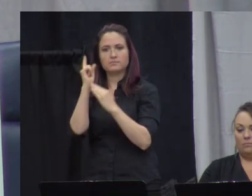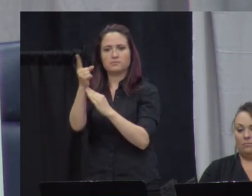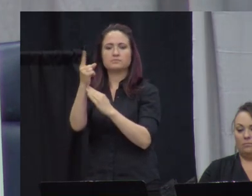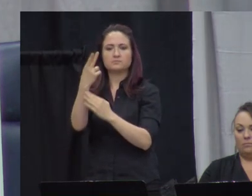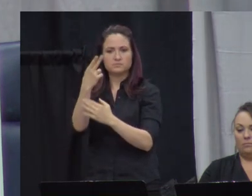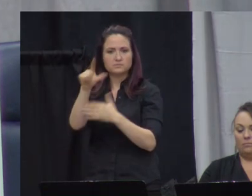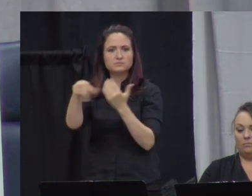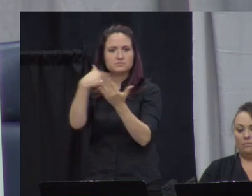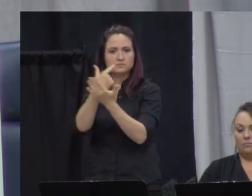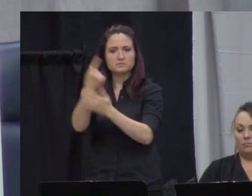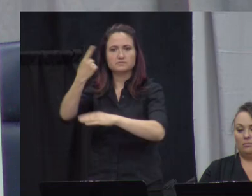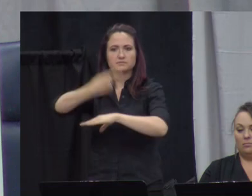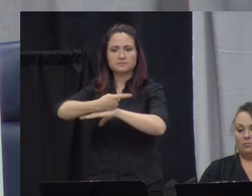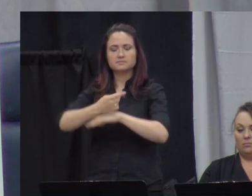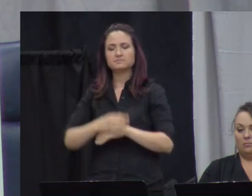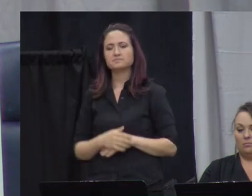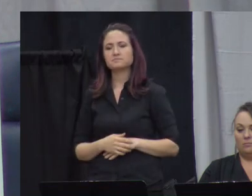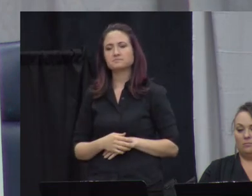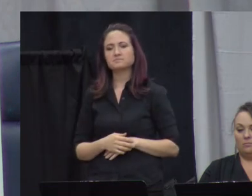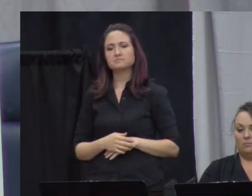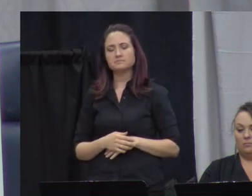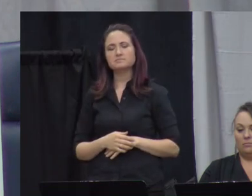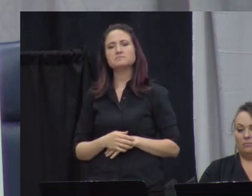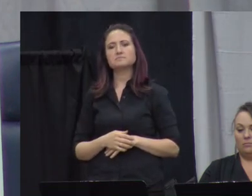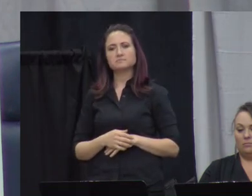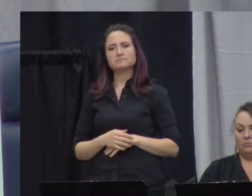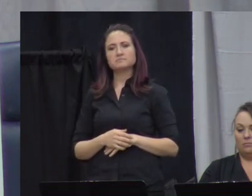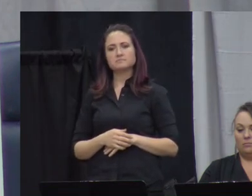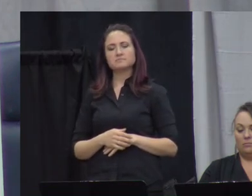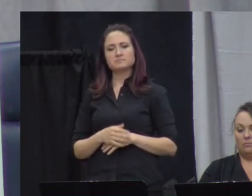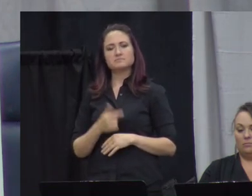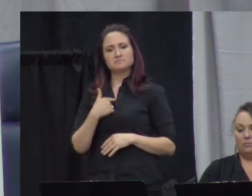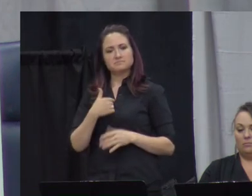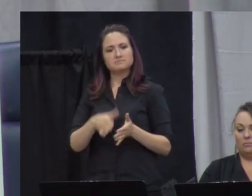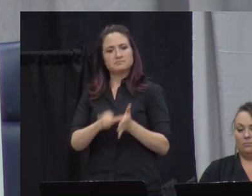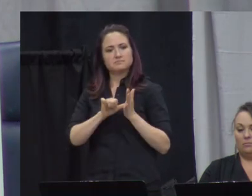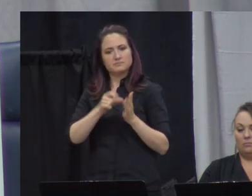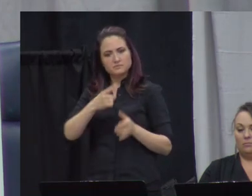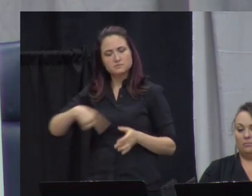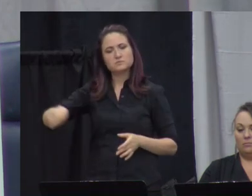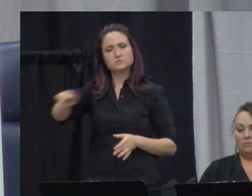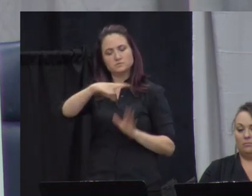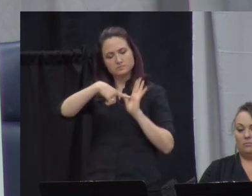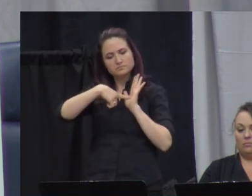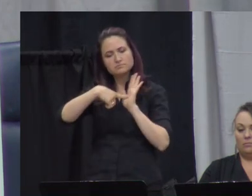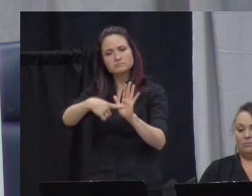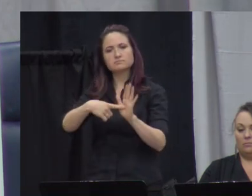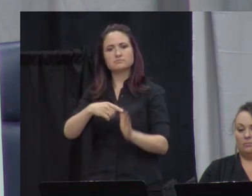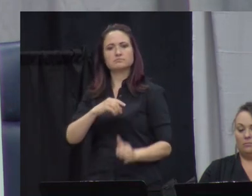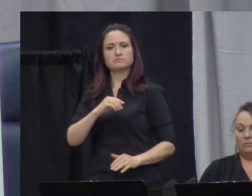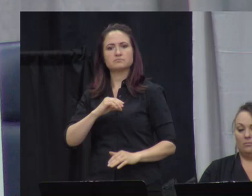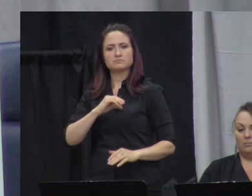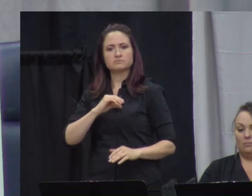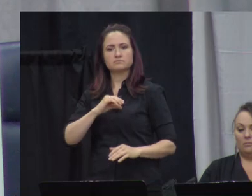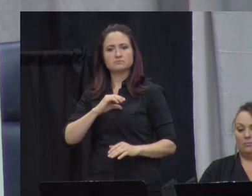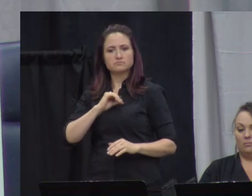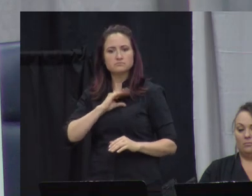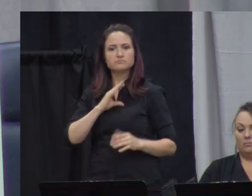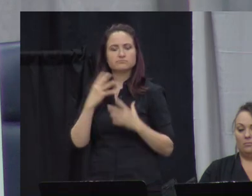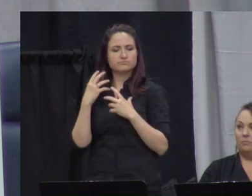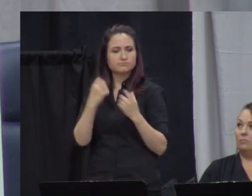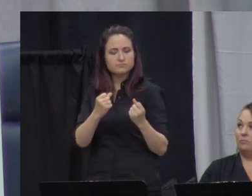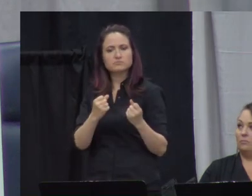I am proud to say that you are the epitome of courage and hard work, and for that I say, well